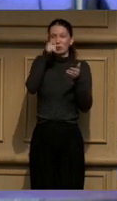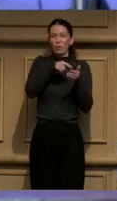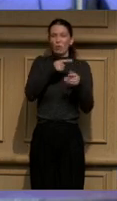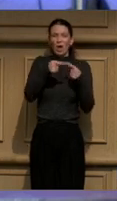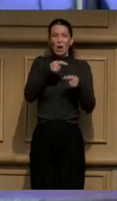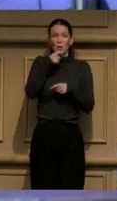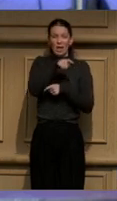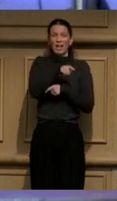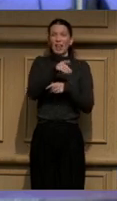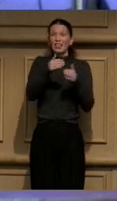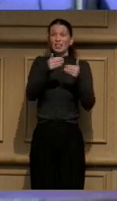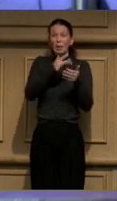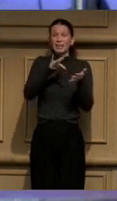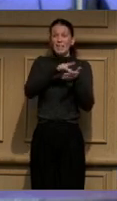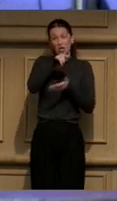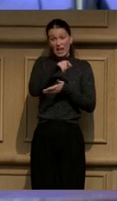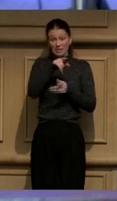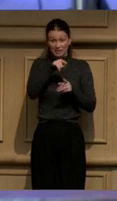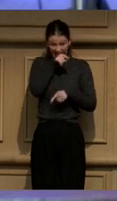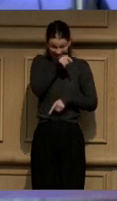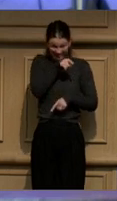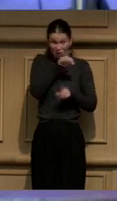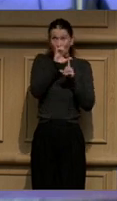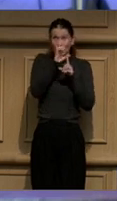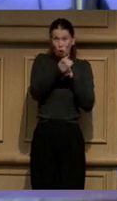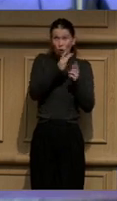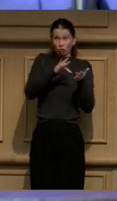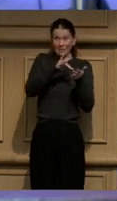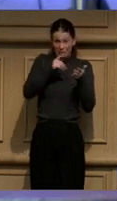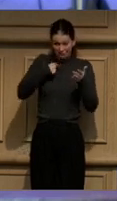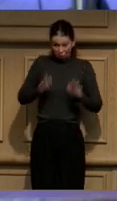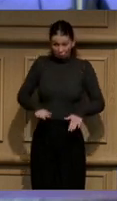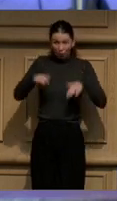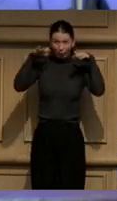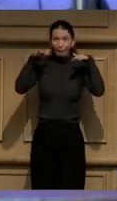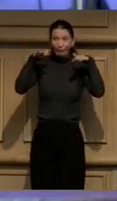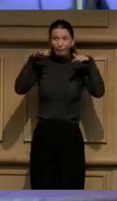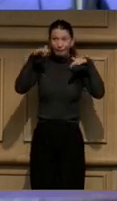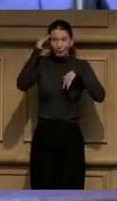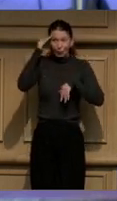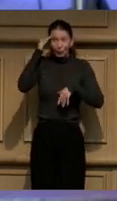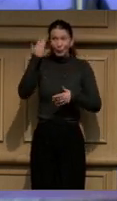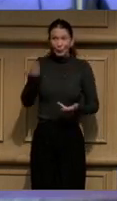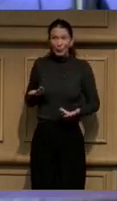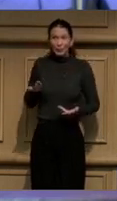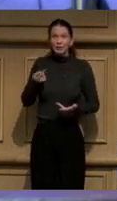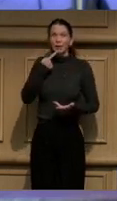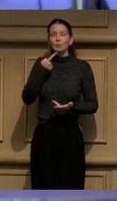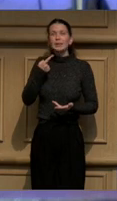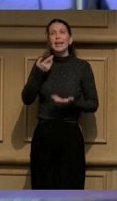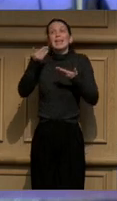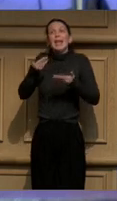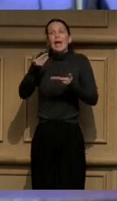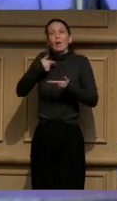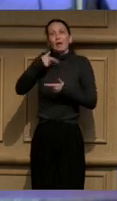our cultural centre when we were all growing up, you know, as Goths. But I think now, you know, when we're